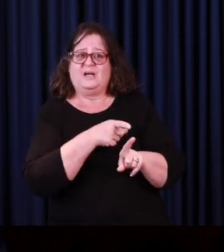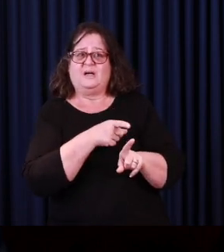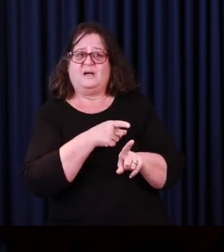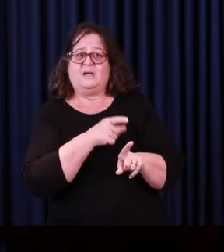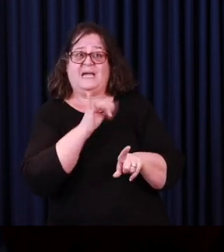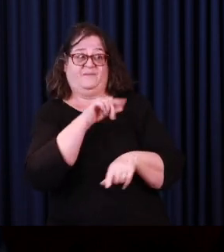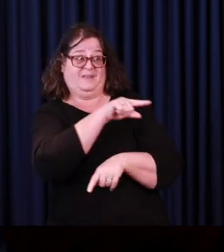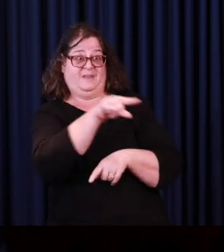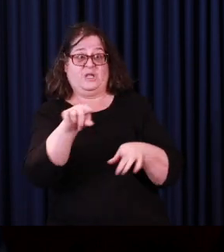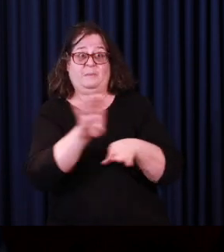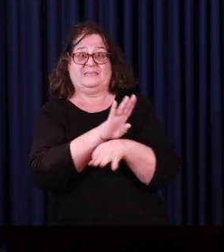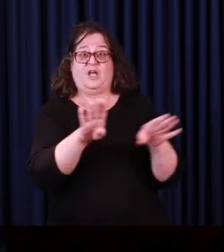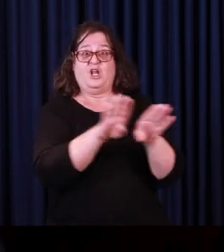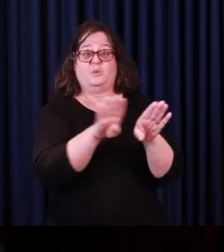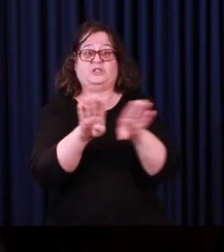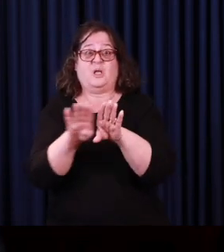Close.